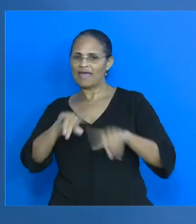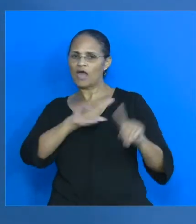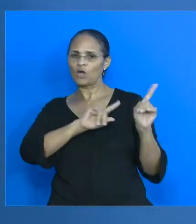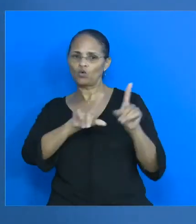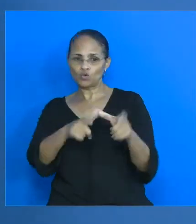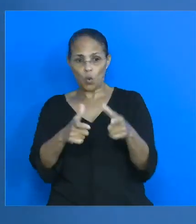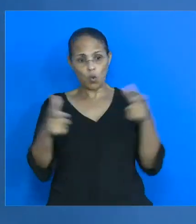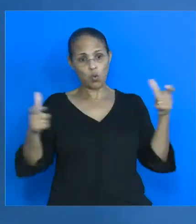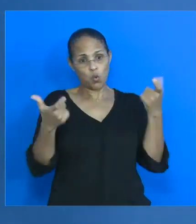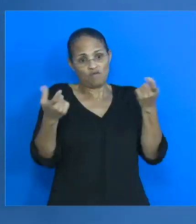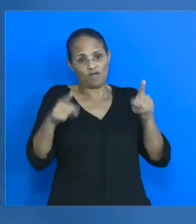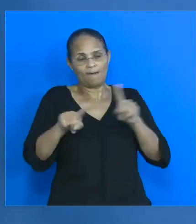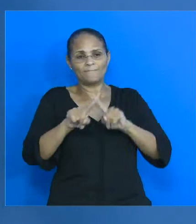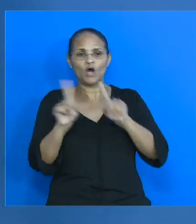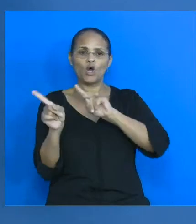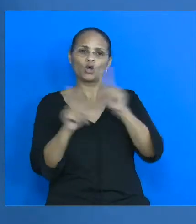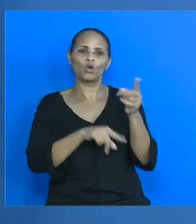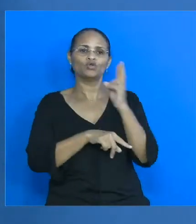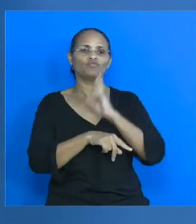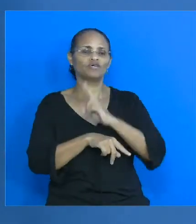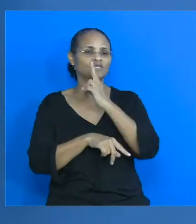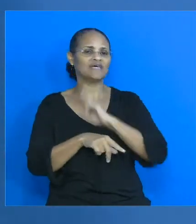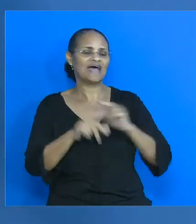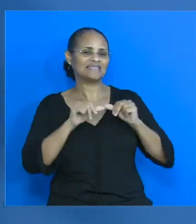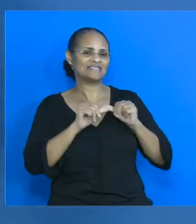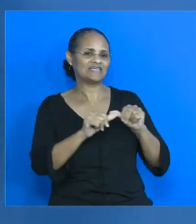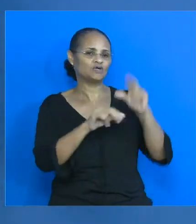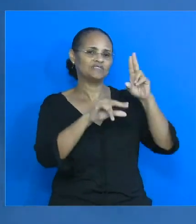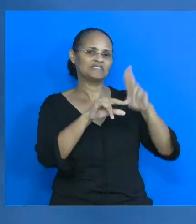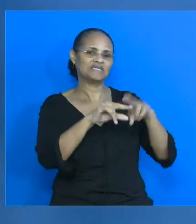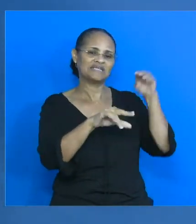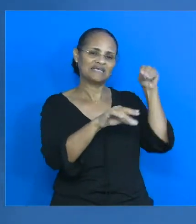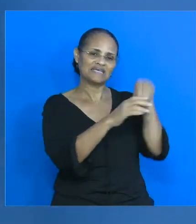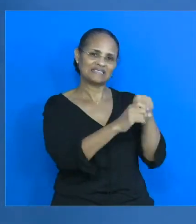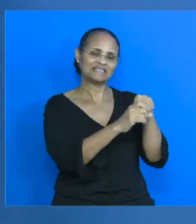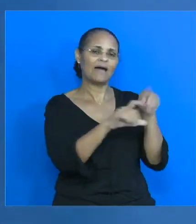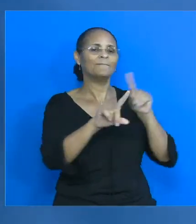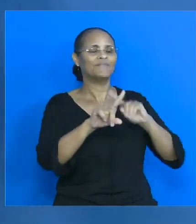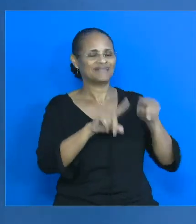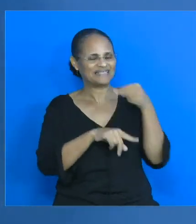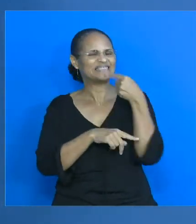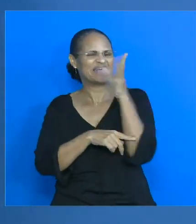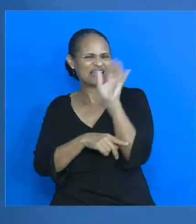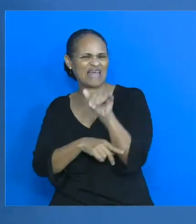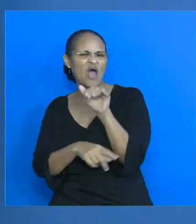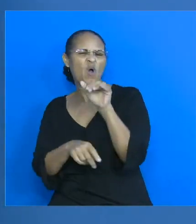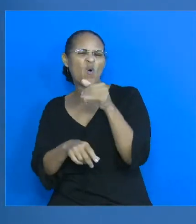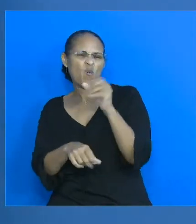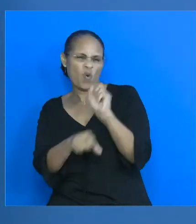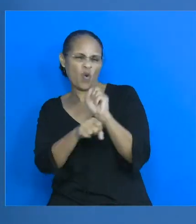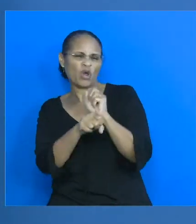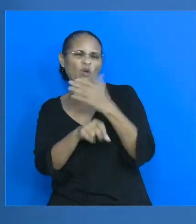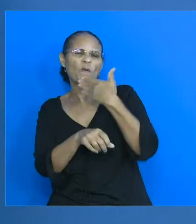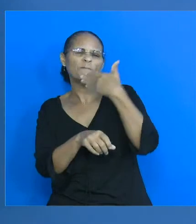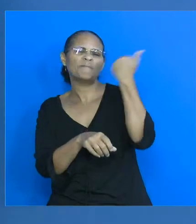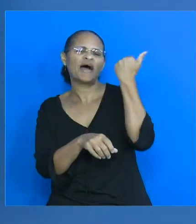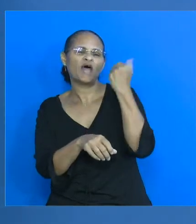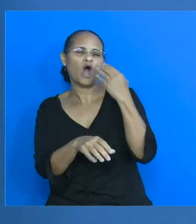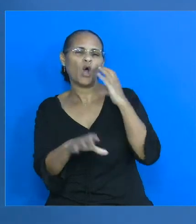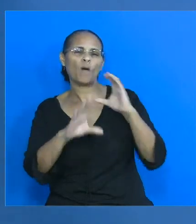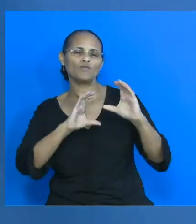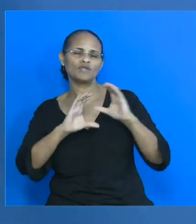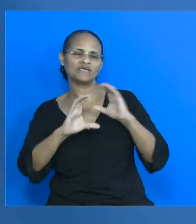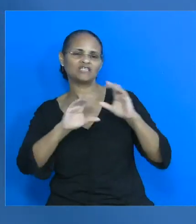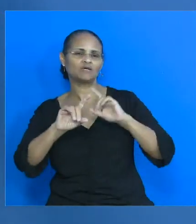let's say, to the restaurant and still sit inside. Sure. Some people still think Sure. that like I is said, we okay. are working on a better communications plan of that, but I would really